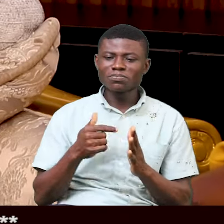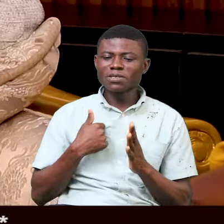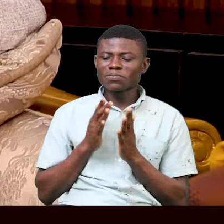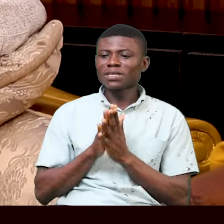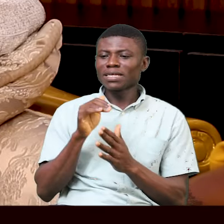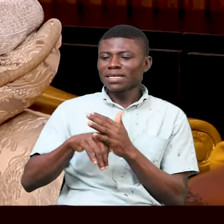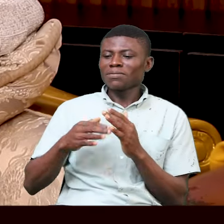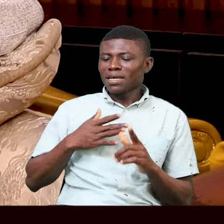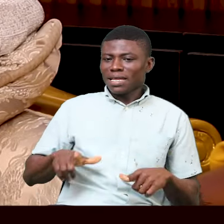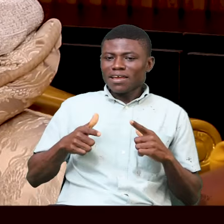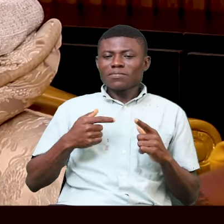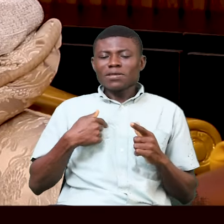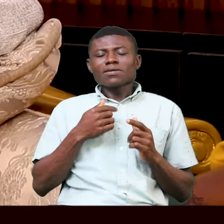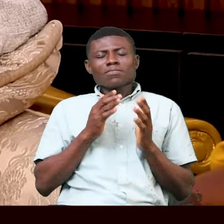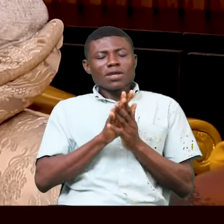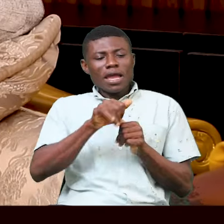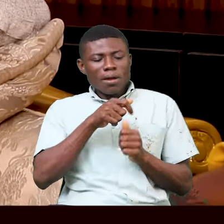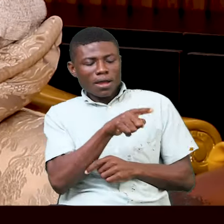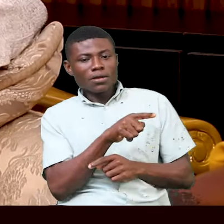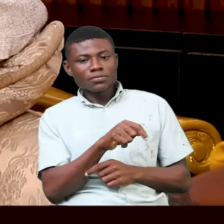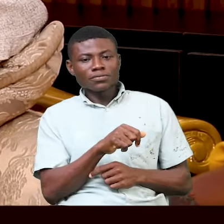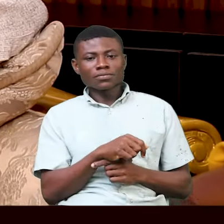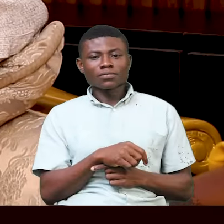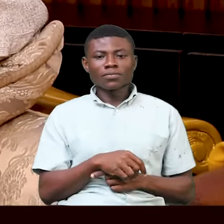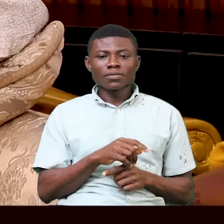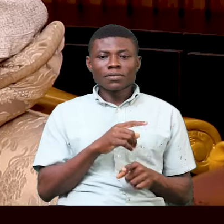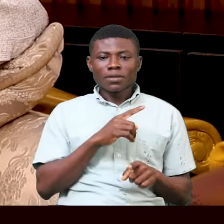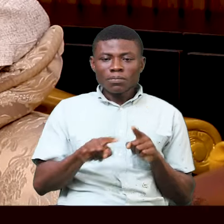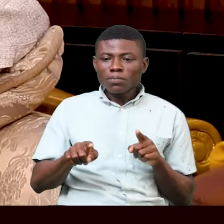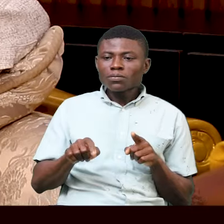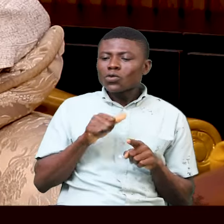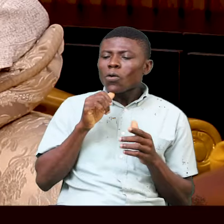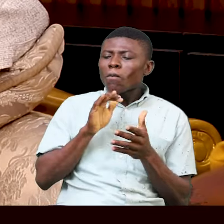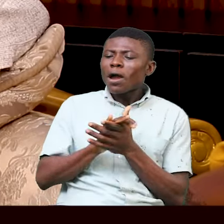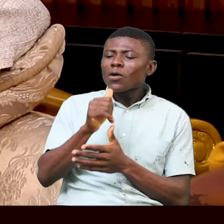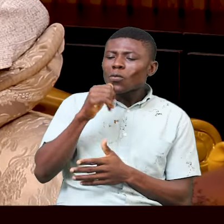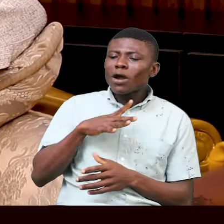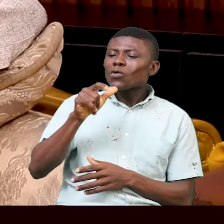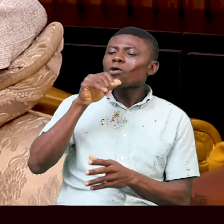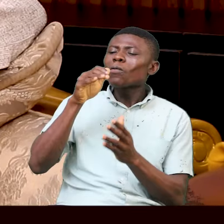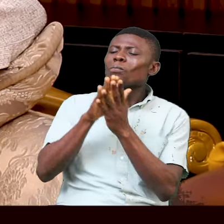the vision. Okay. Don't marry a woman you have not prayed into.